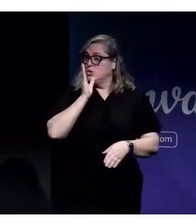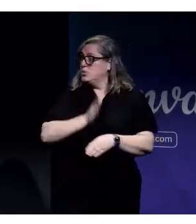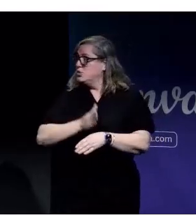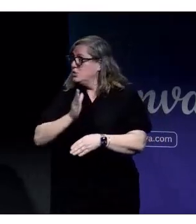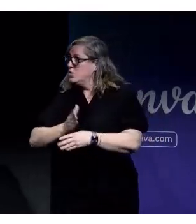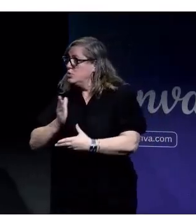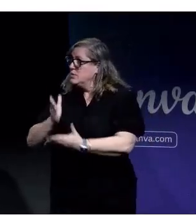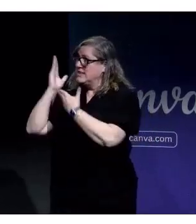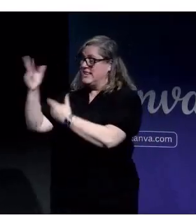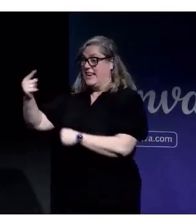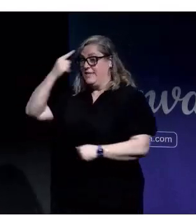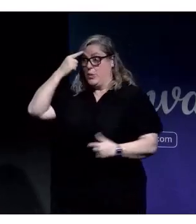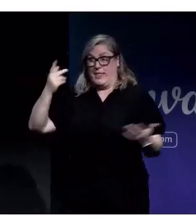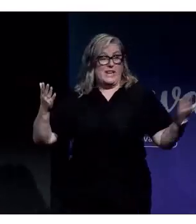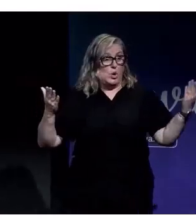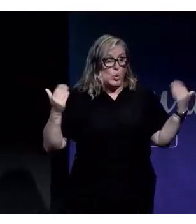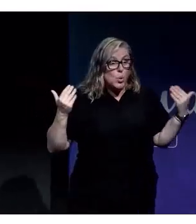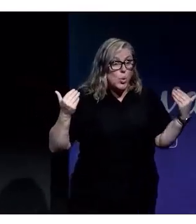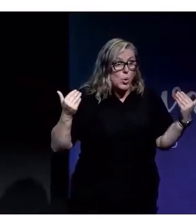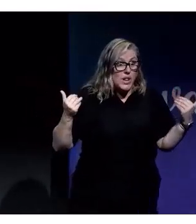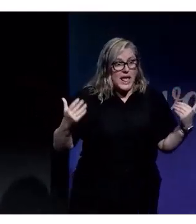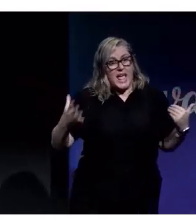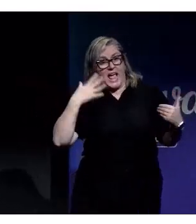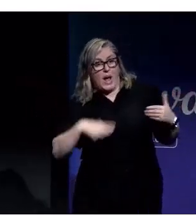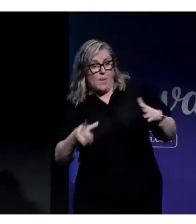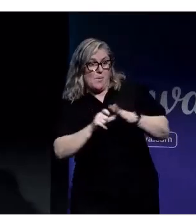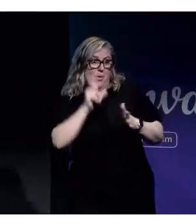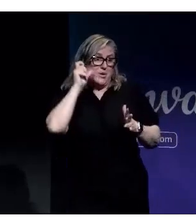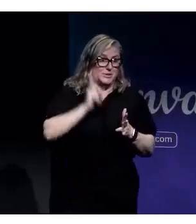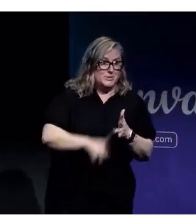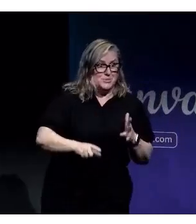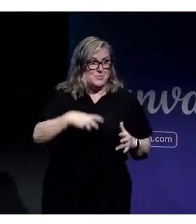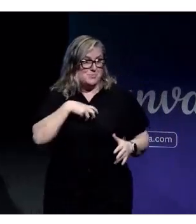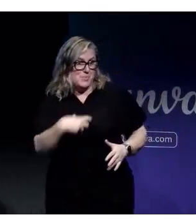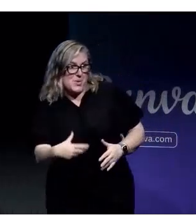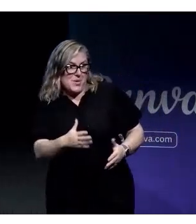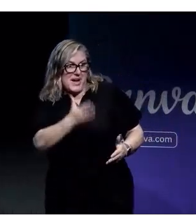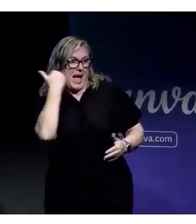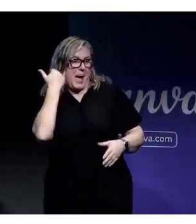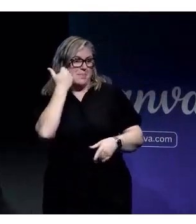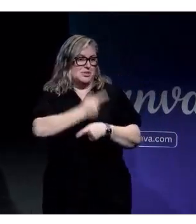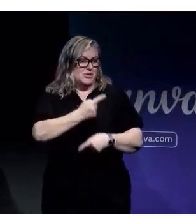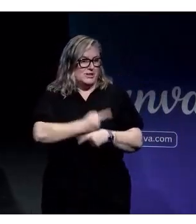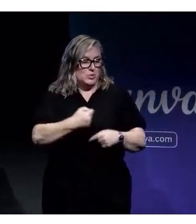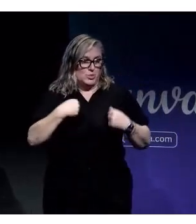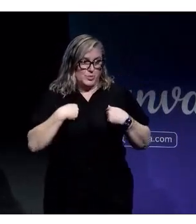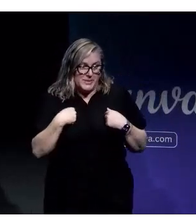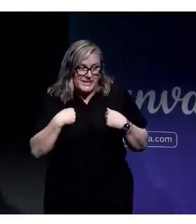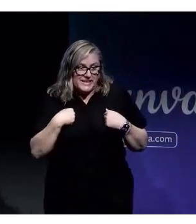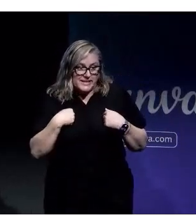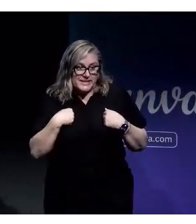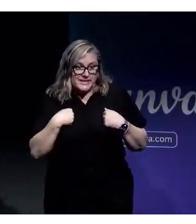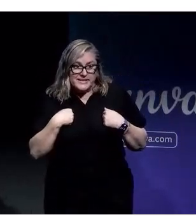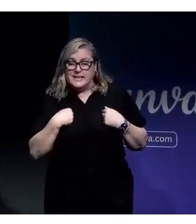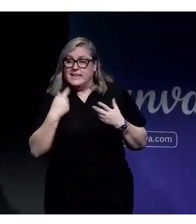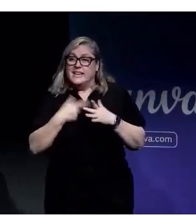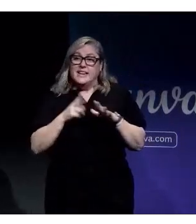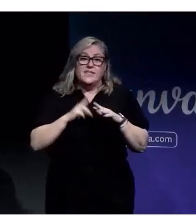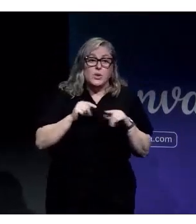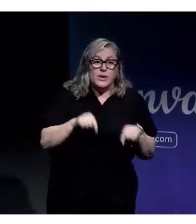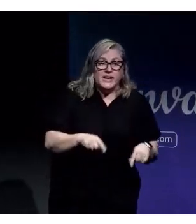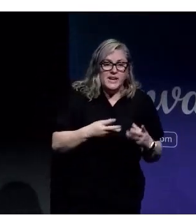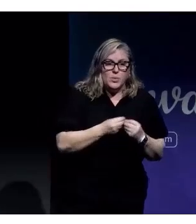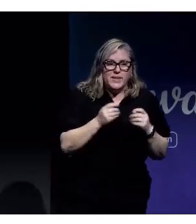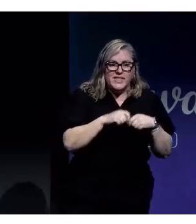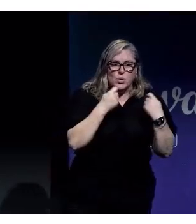think this is cool and you want to do more of it, come chat to me, or if you're here with your team or your